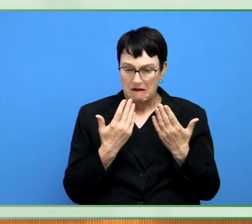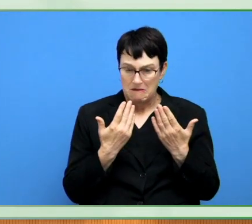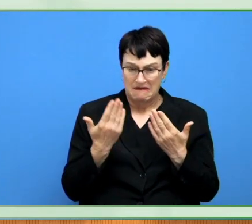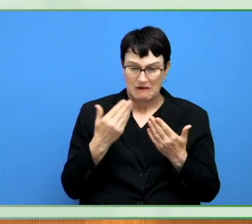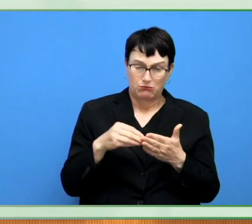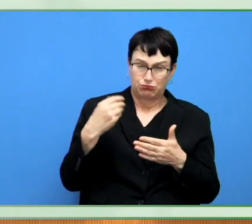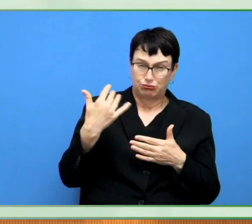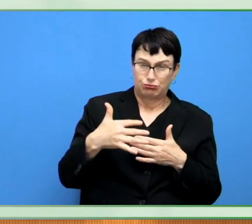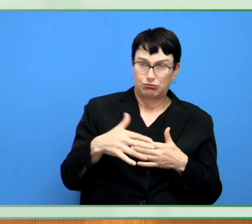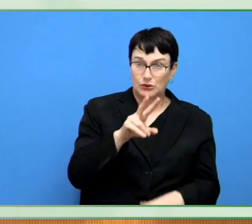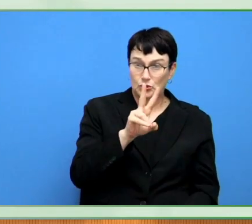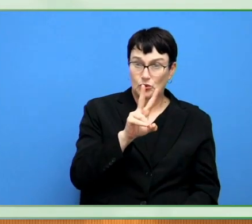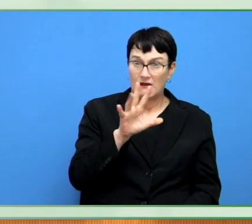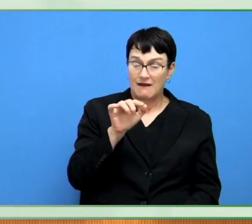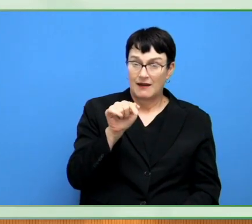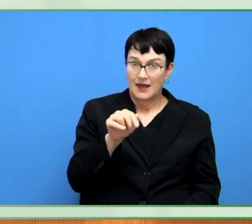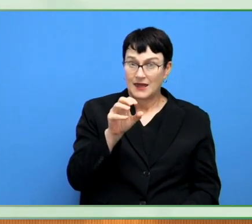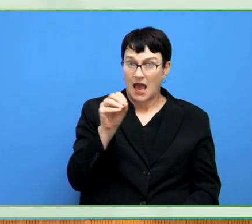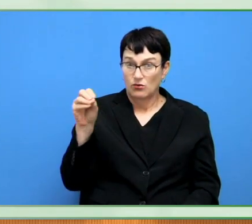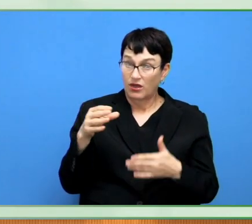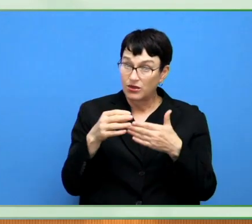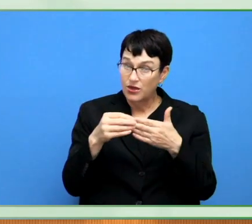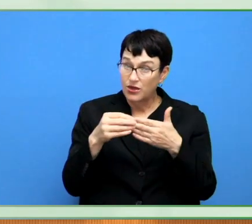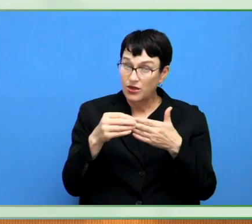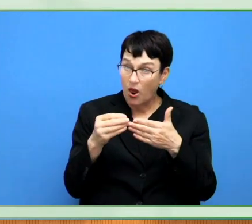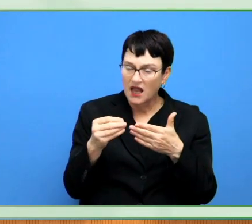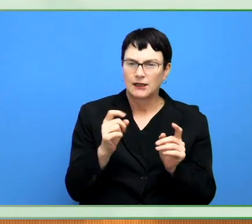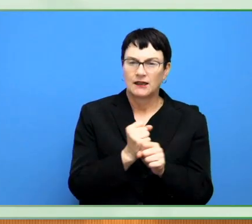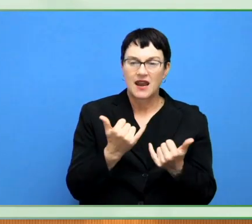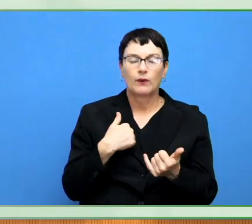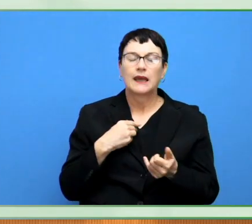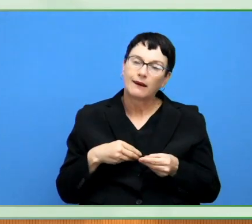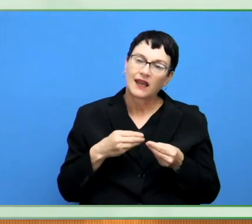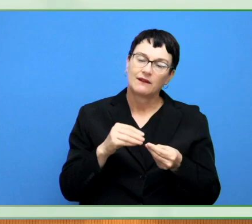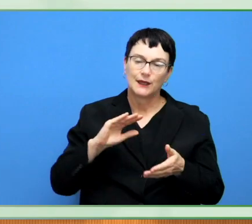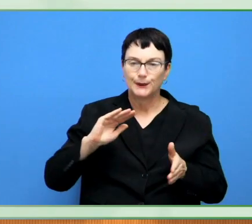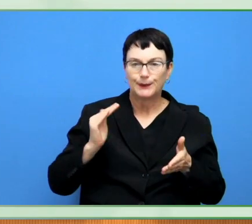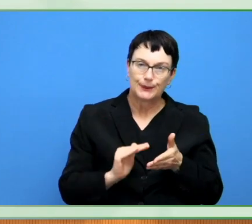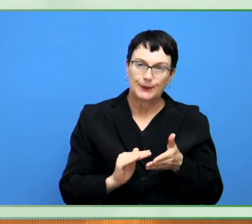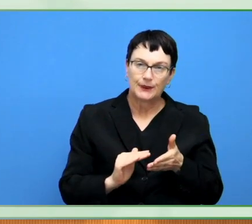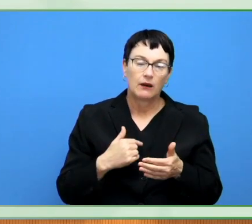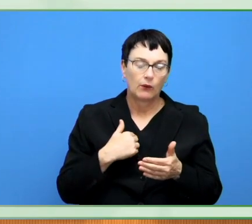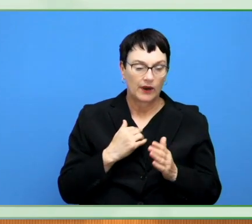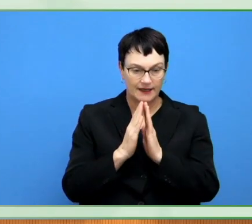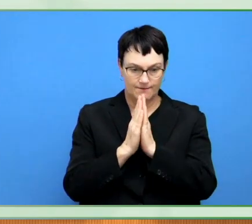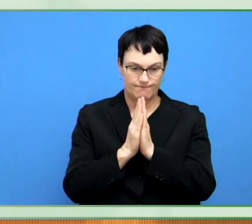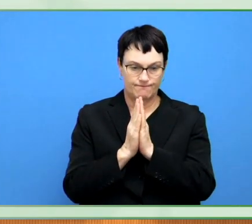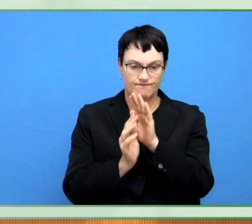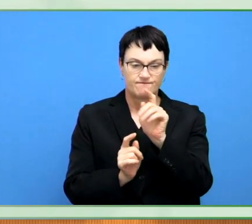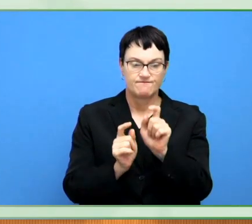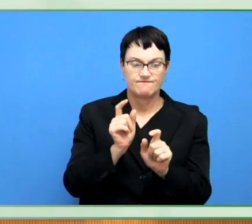robotic prosthesis. So we're betting on the local talent of our population. We're betting on the local talent of our industrial designers, of